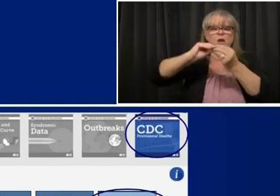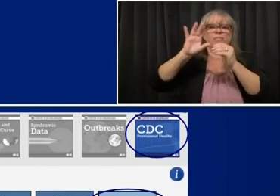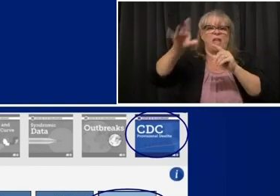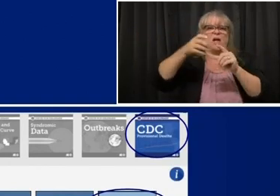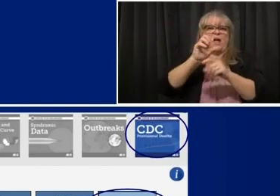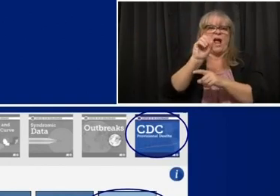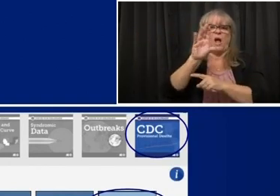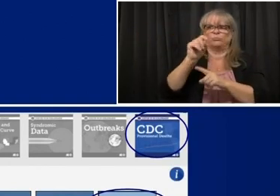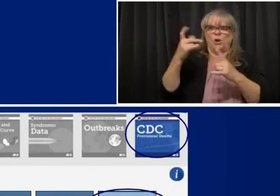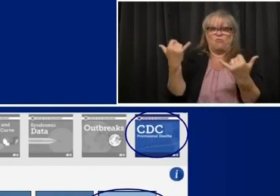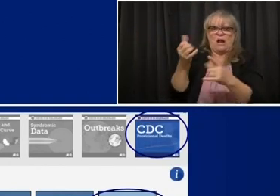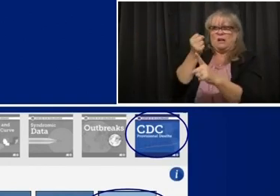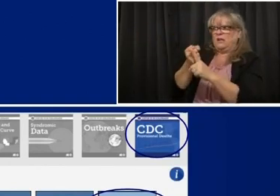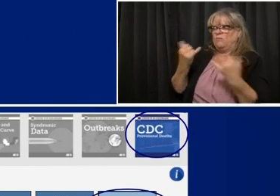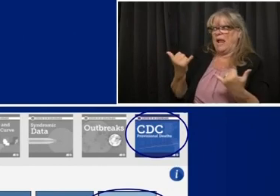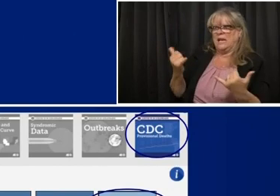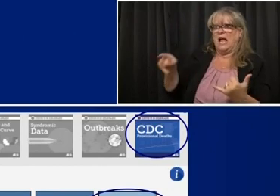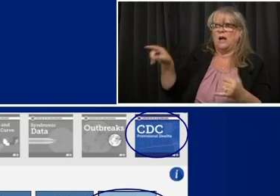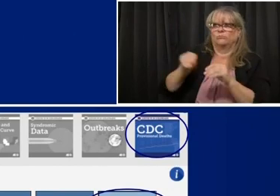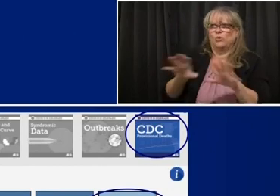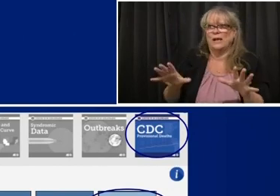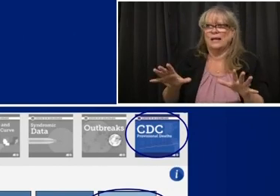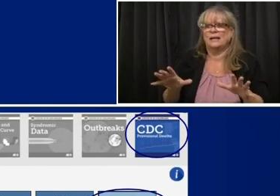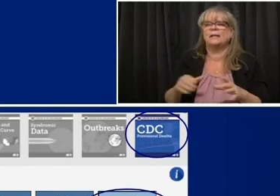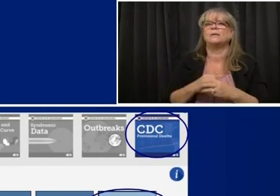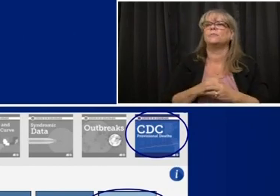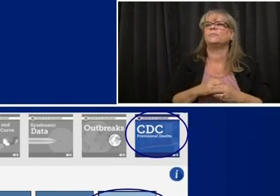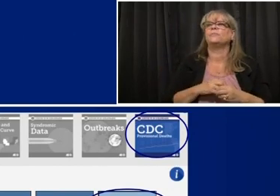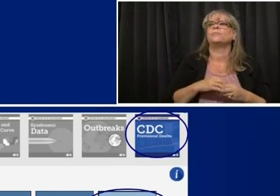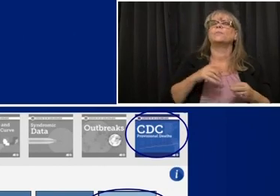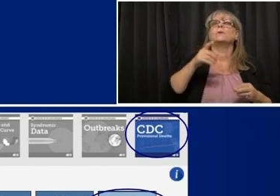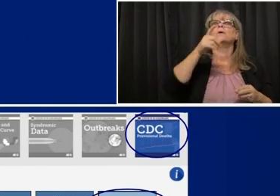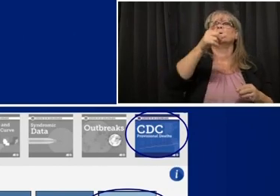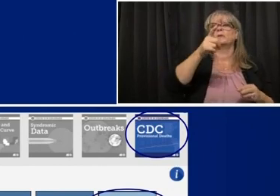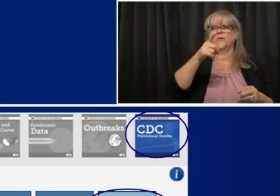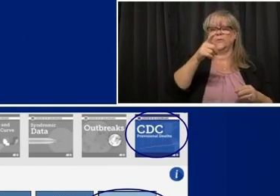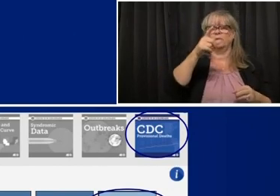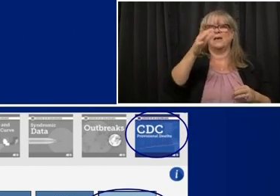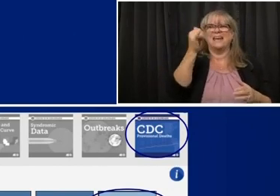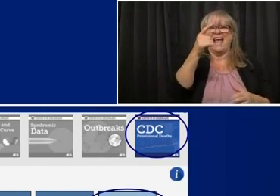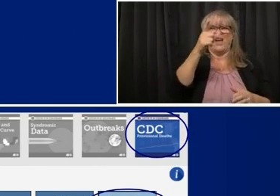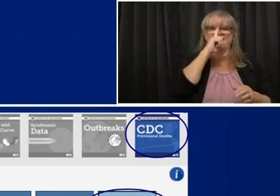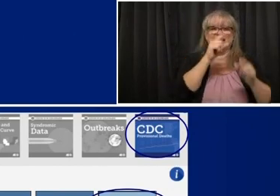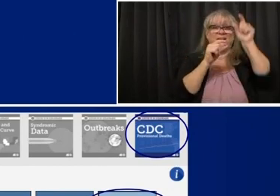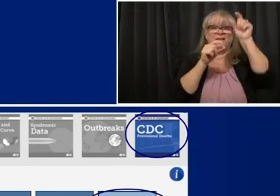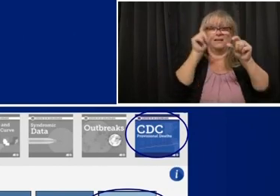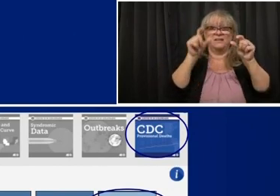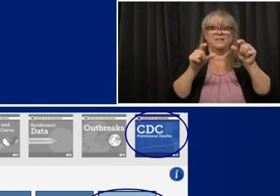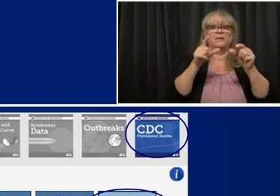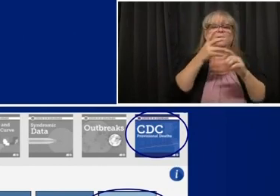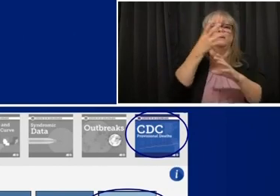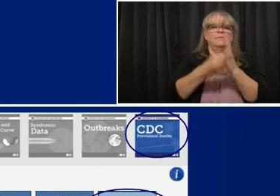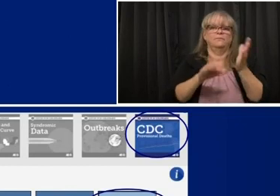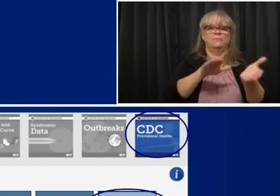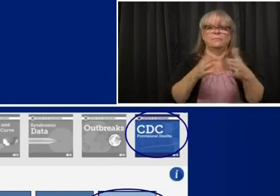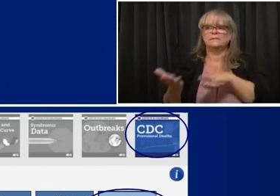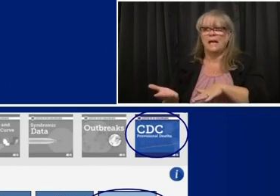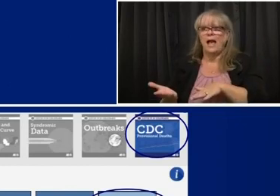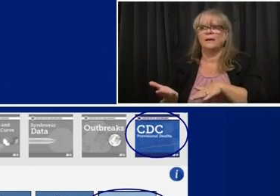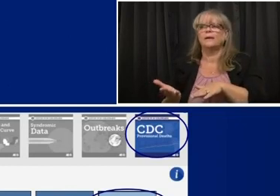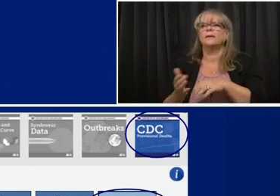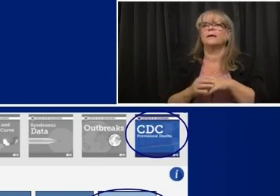CDC provisional death data. So this is death certificate data. So these are deaths that are coded on death certificates as due to